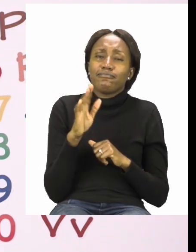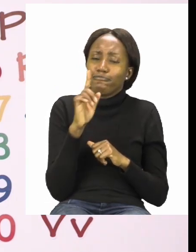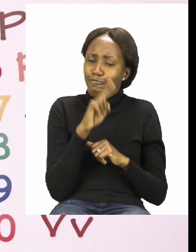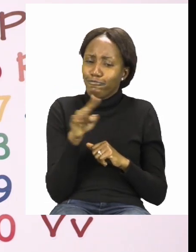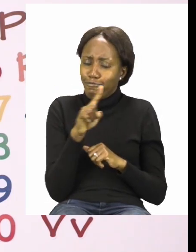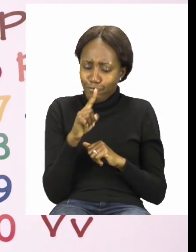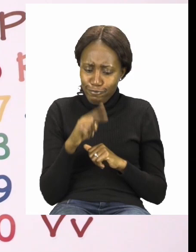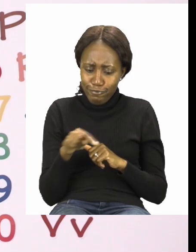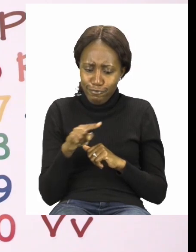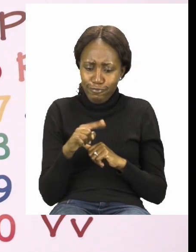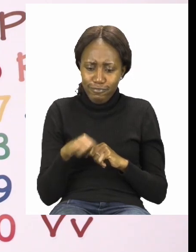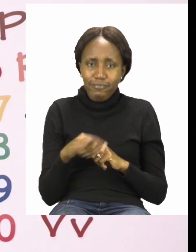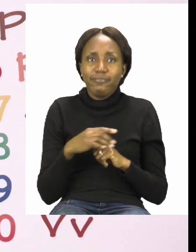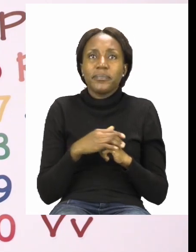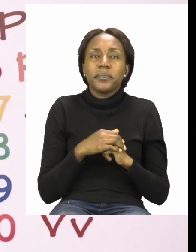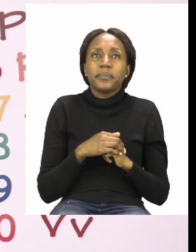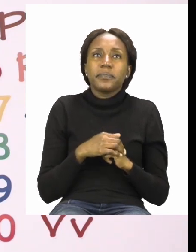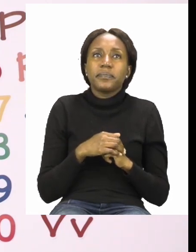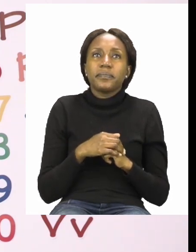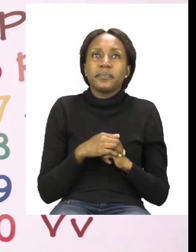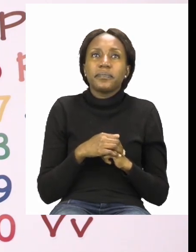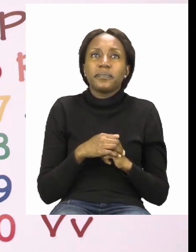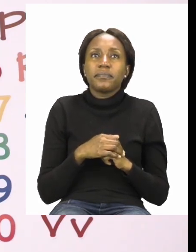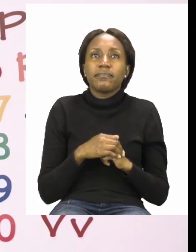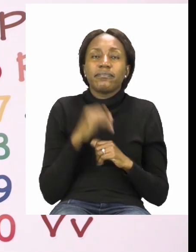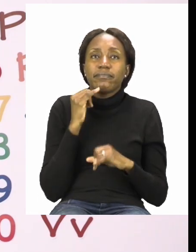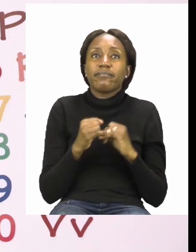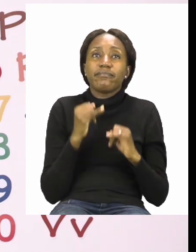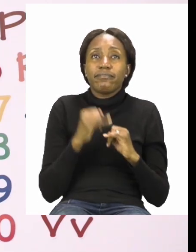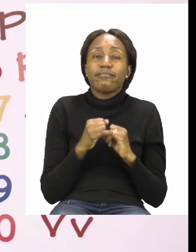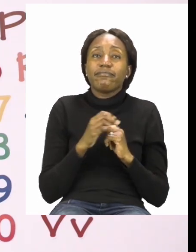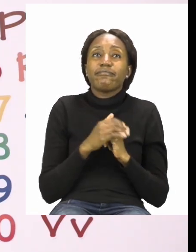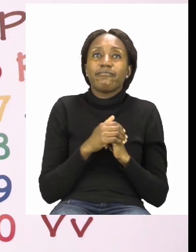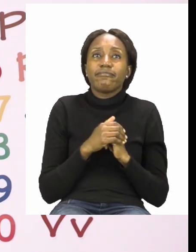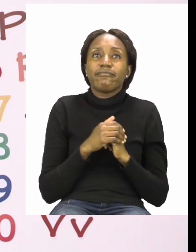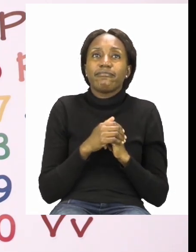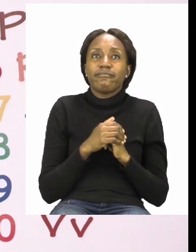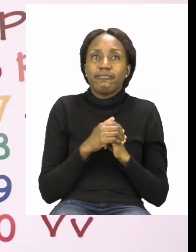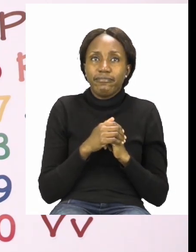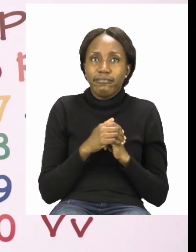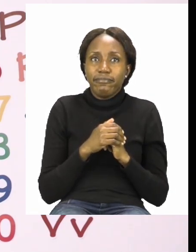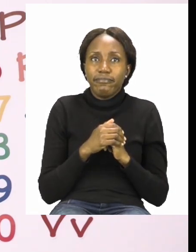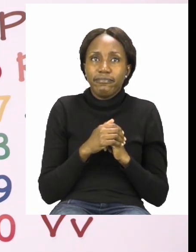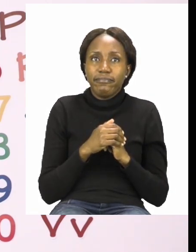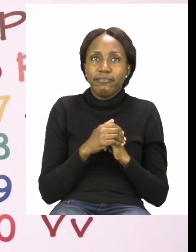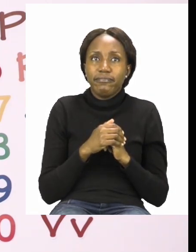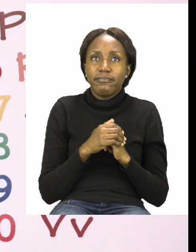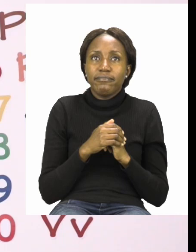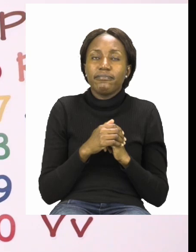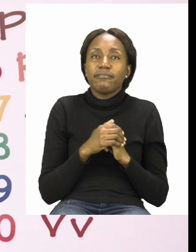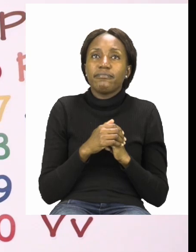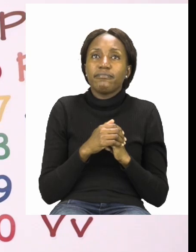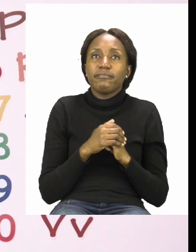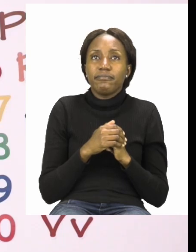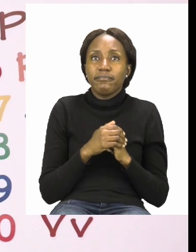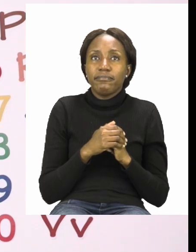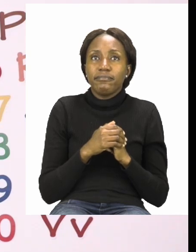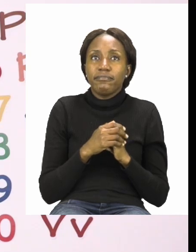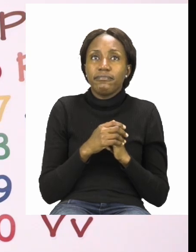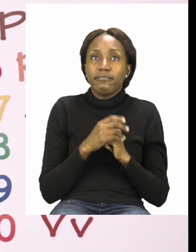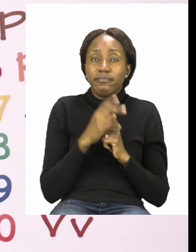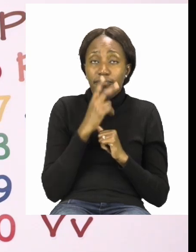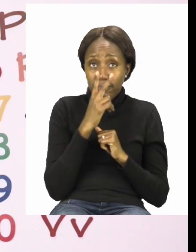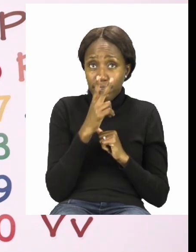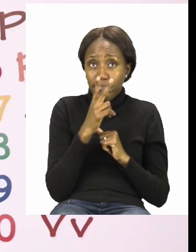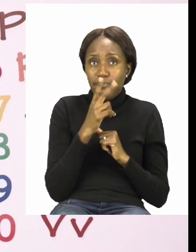you circle them? Then the last type of arrows you're going to be looking for are the ones that are pointing